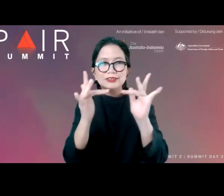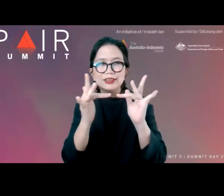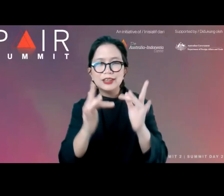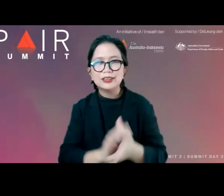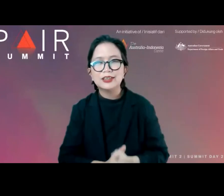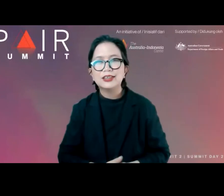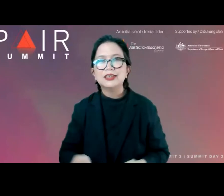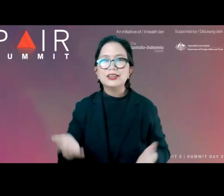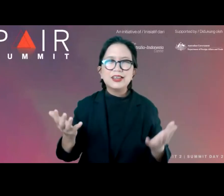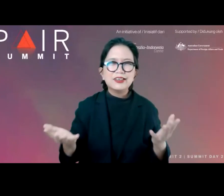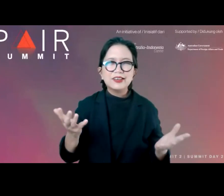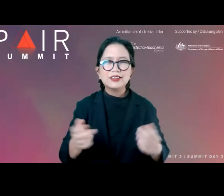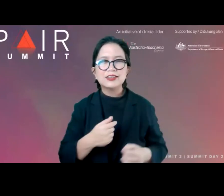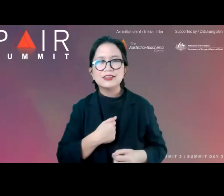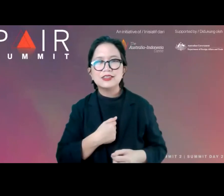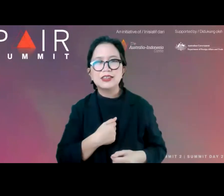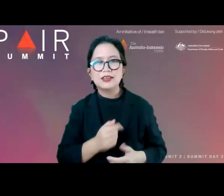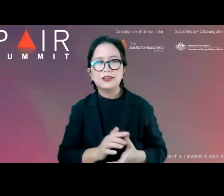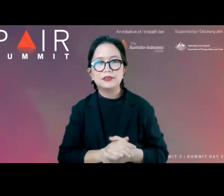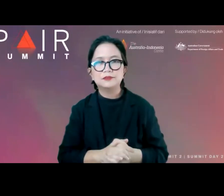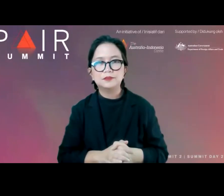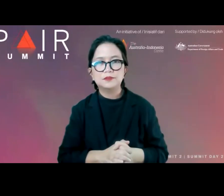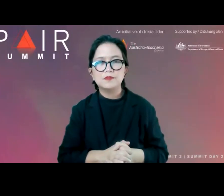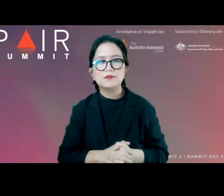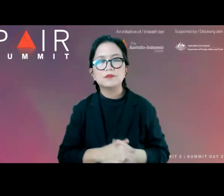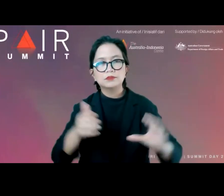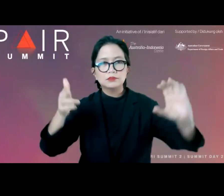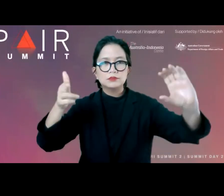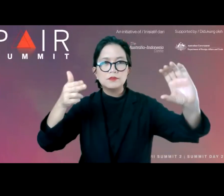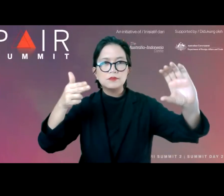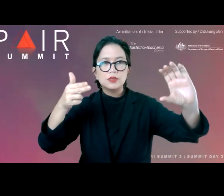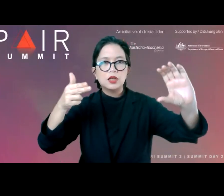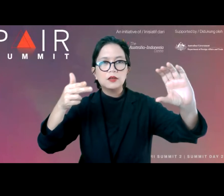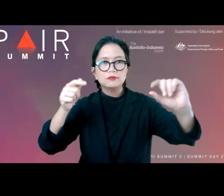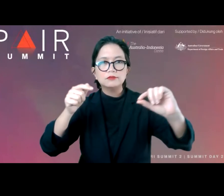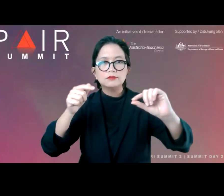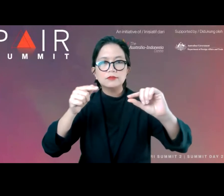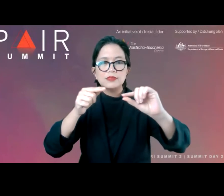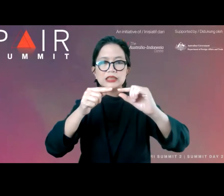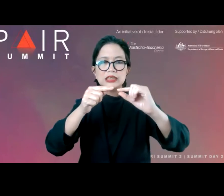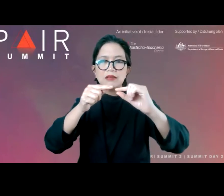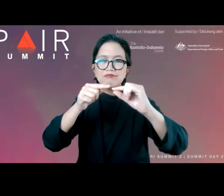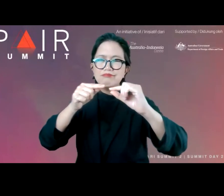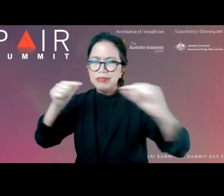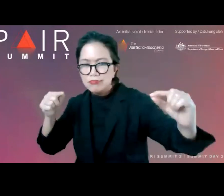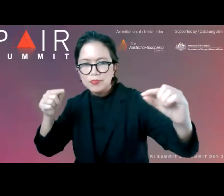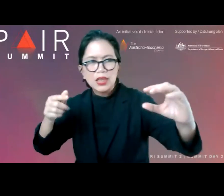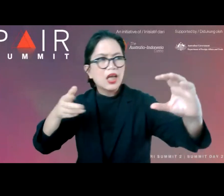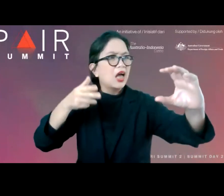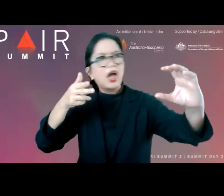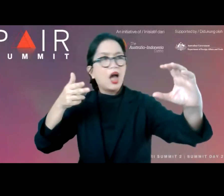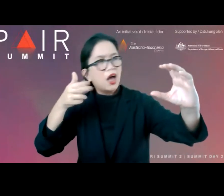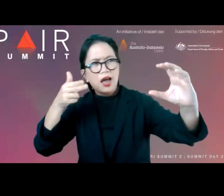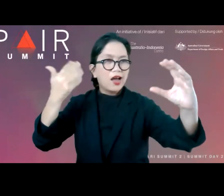get cut off because of the poor internet connectivity. So, you know, we have to bear in mind that the connectivity might not be that great in